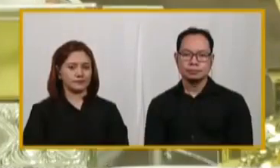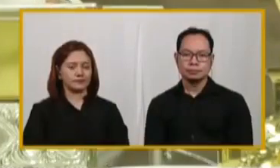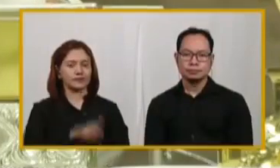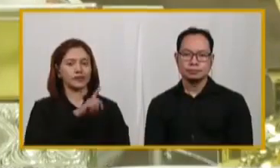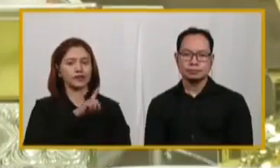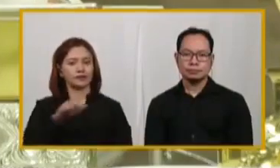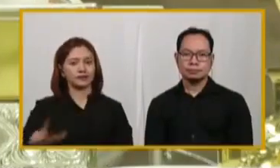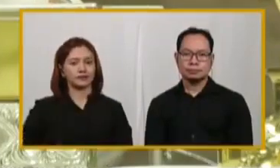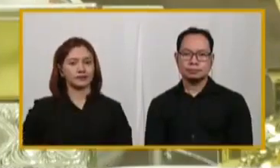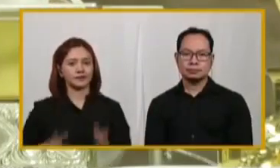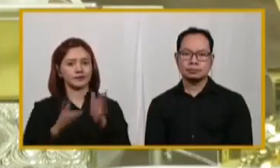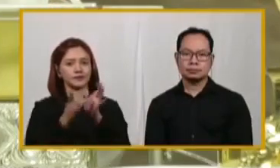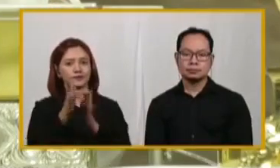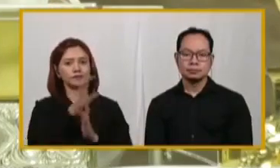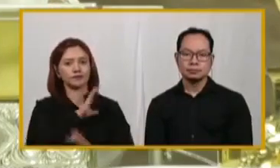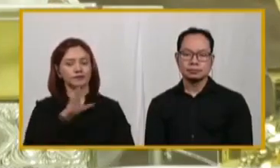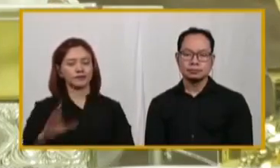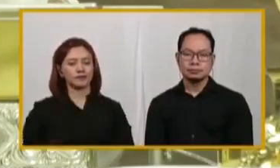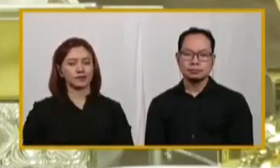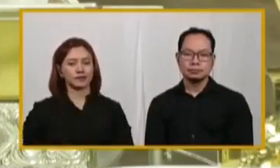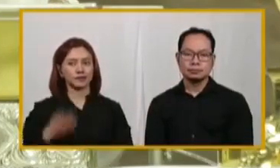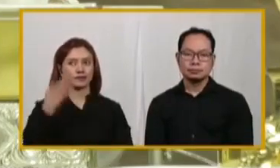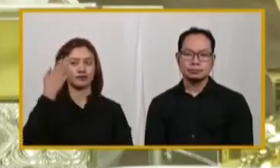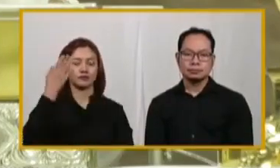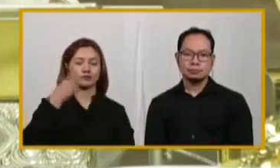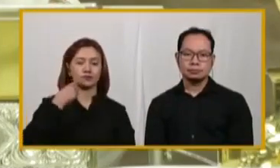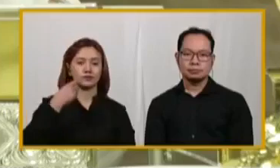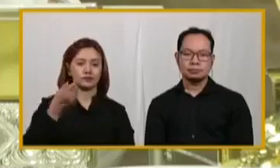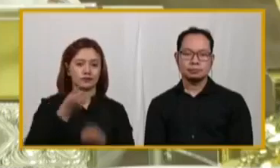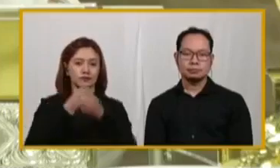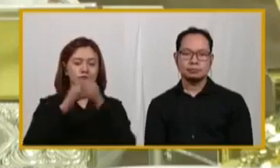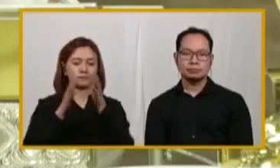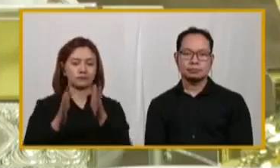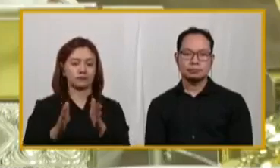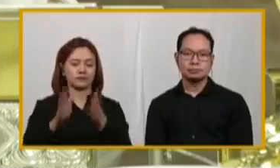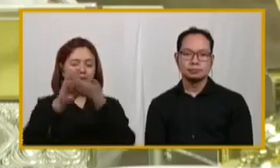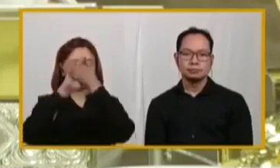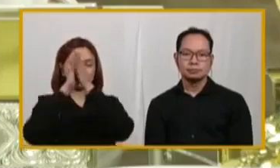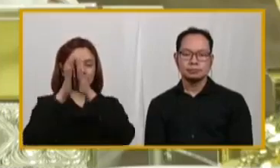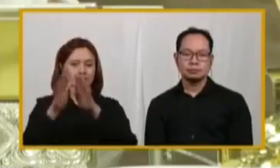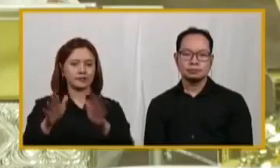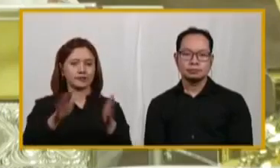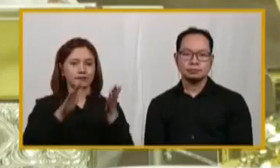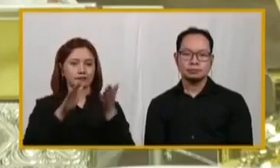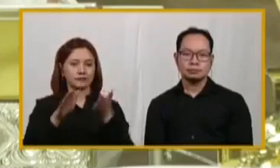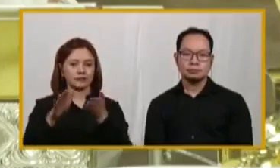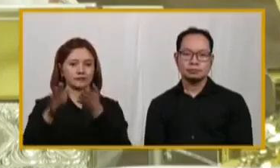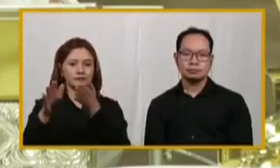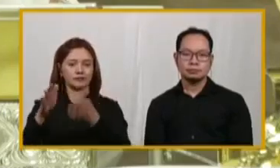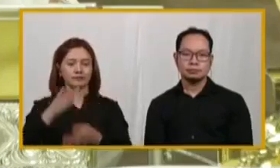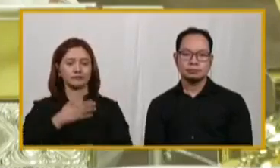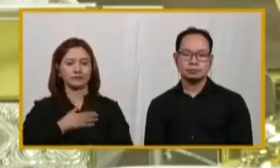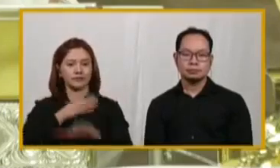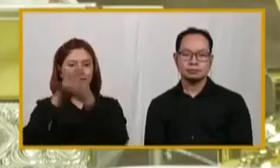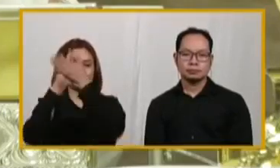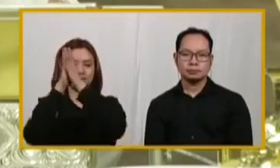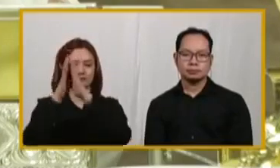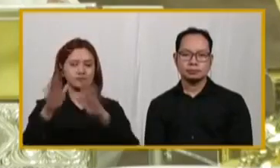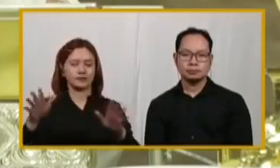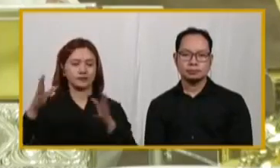Lord Jesus Christ, who said to your apostles, "Peace I leave you, my peace I give